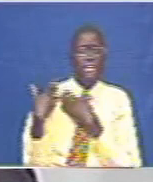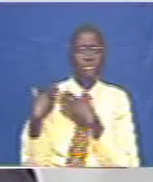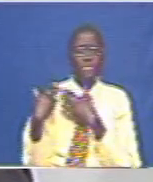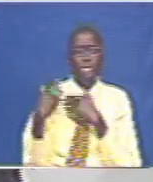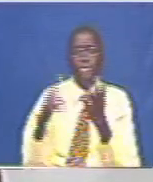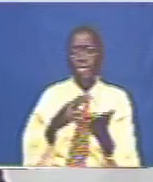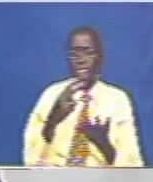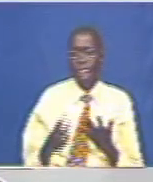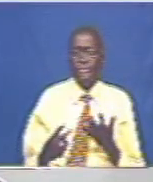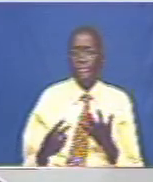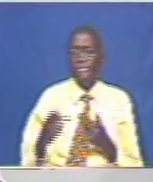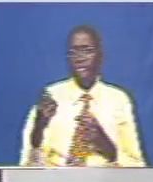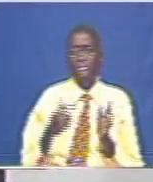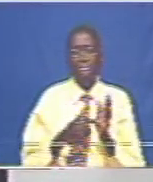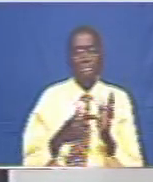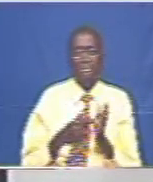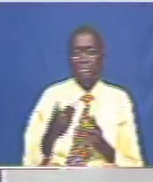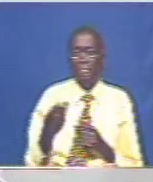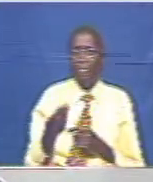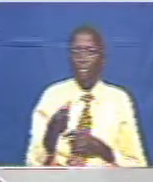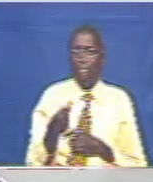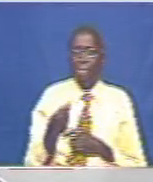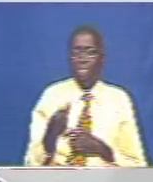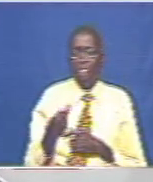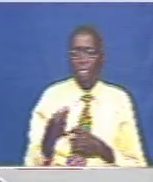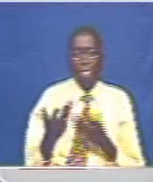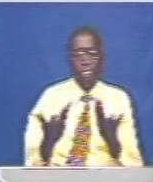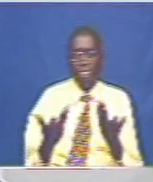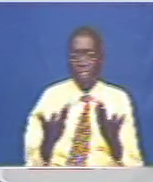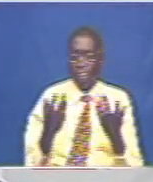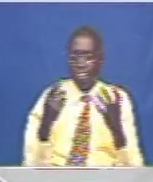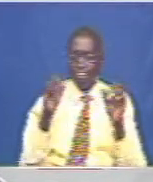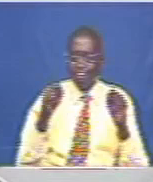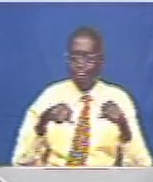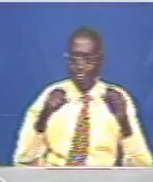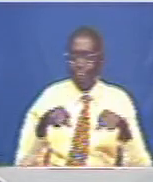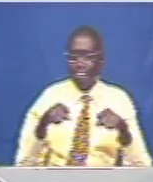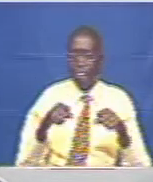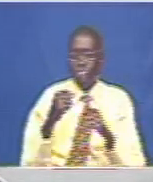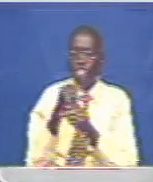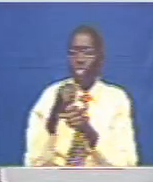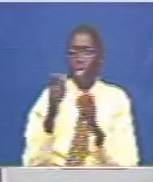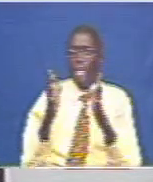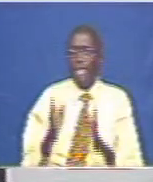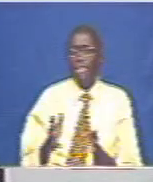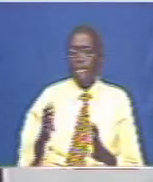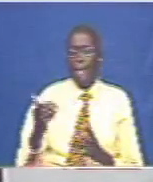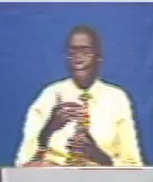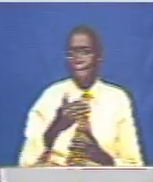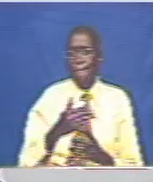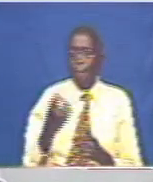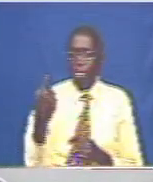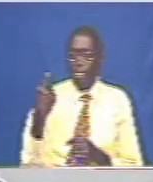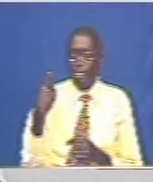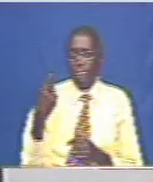The contractor said, maybe, for example, they never got to get into good understanding with the fundis or mobilization of fundis. So recently, that's what we